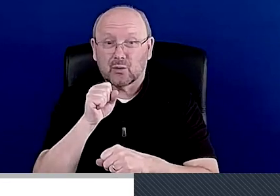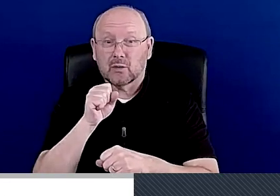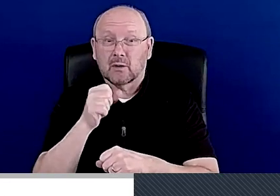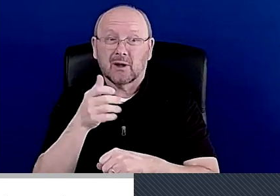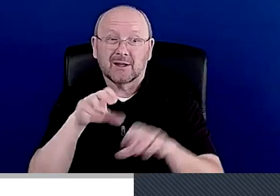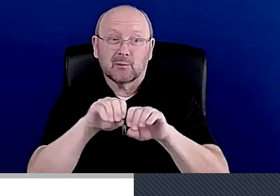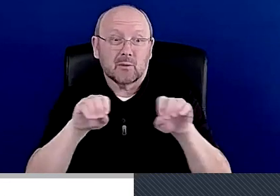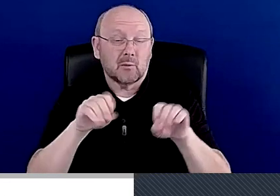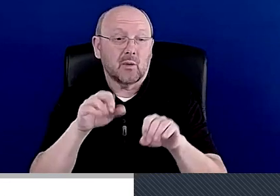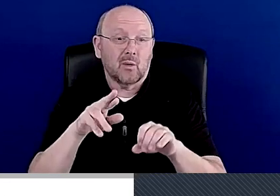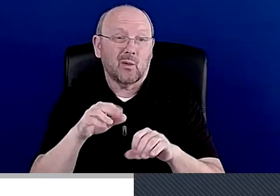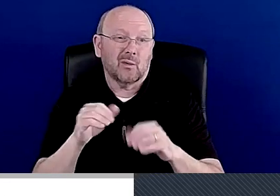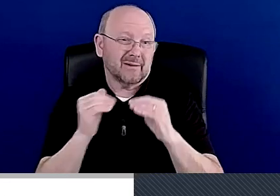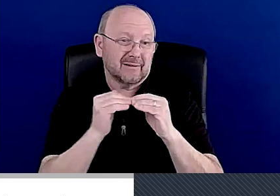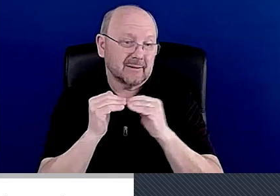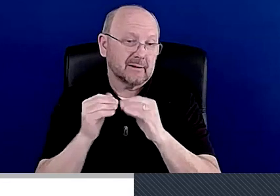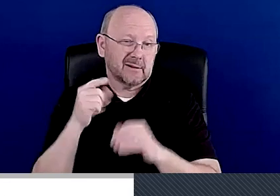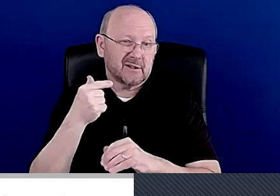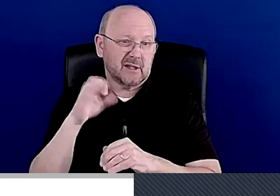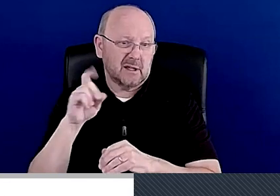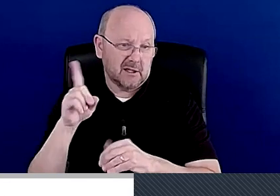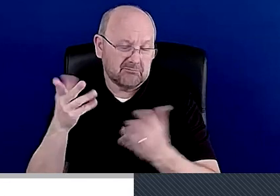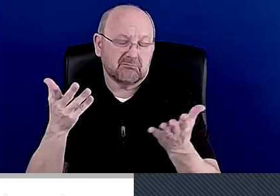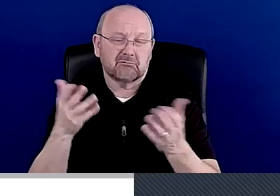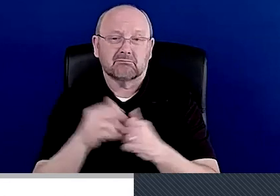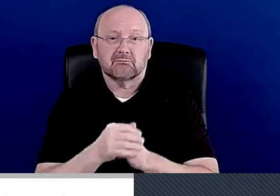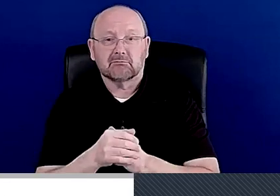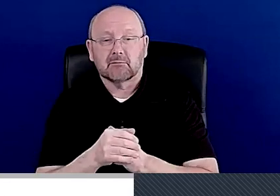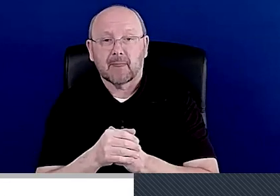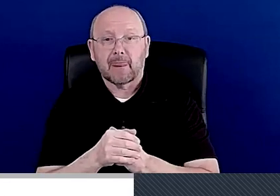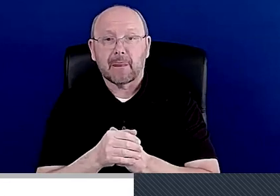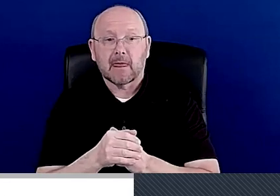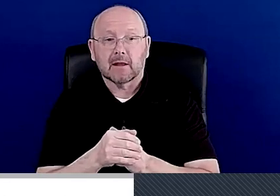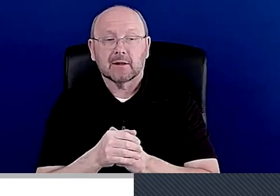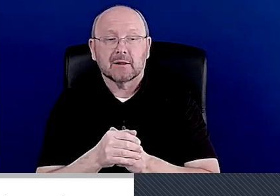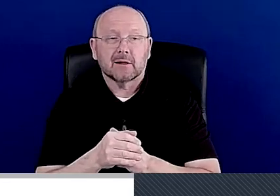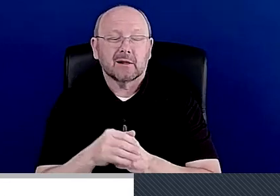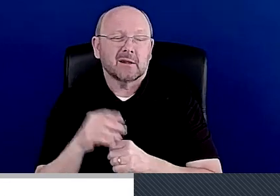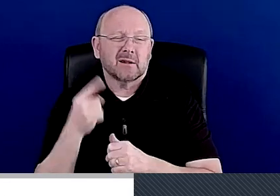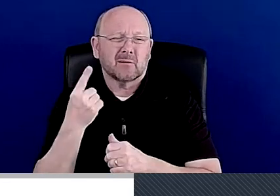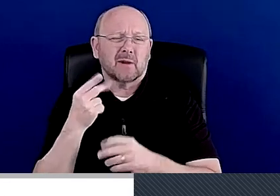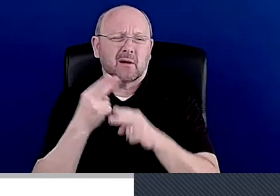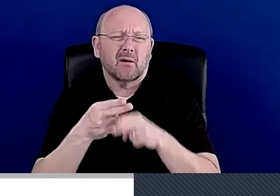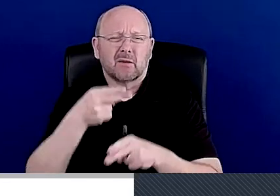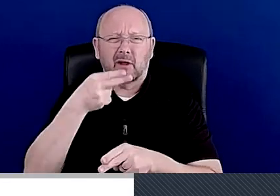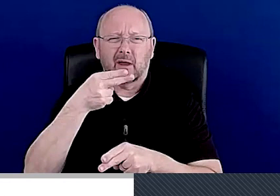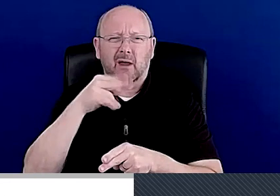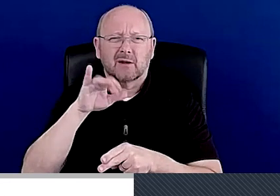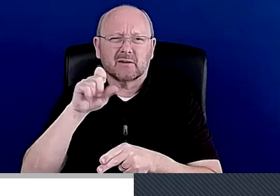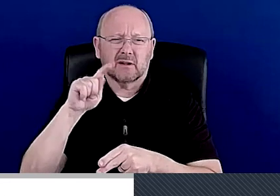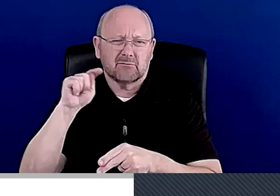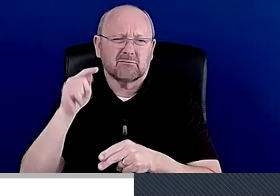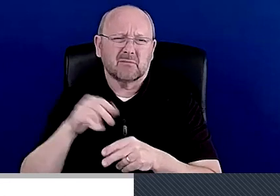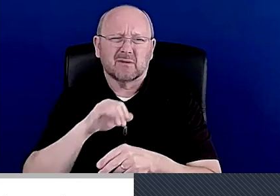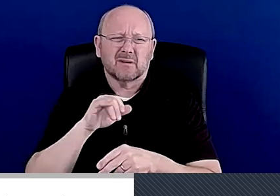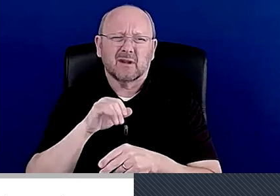folks know of as the GED. Okay, there's also something called the high set. It's similar. So